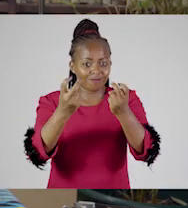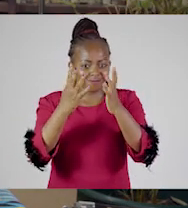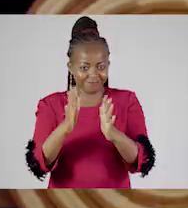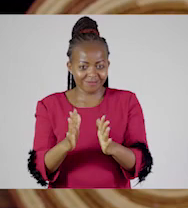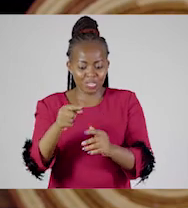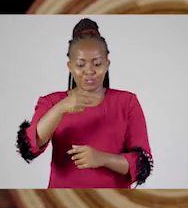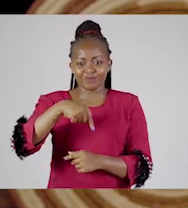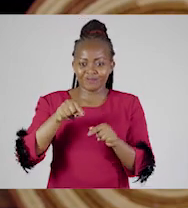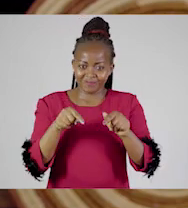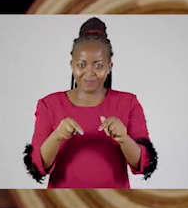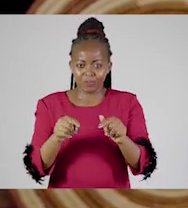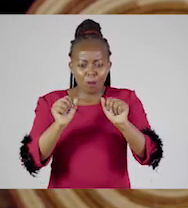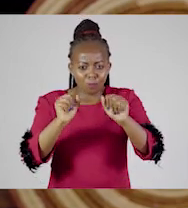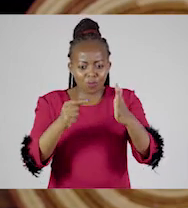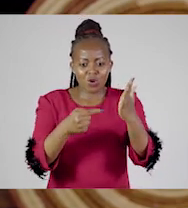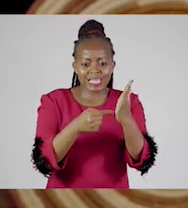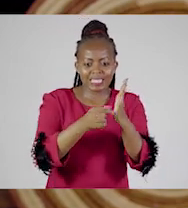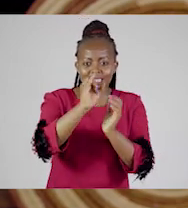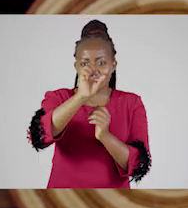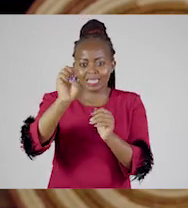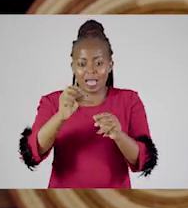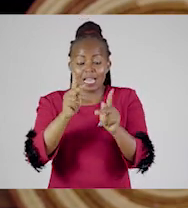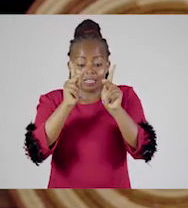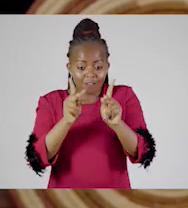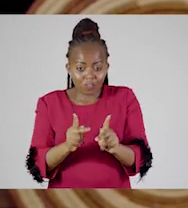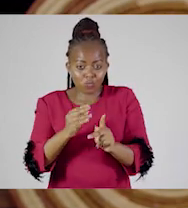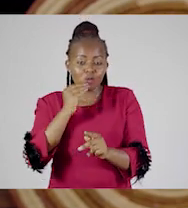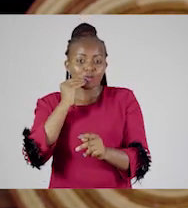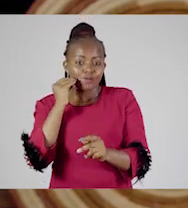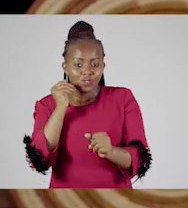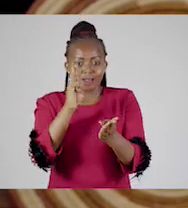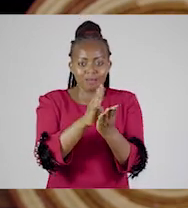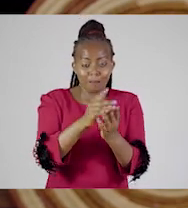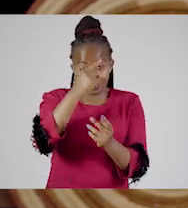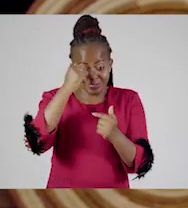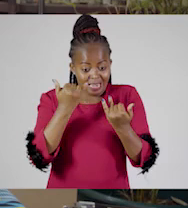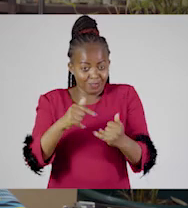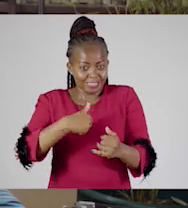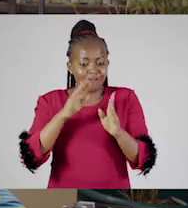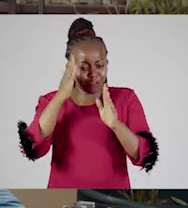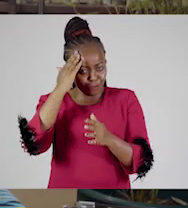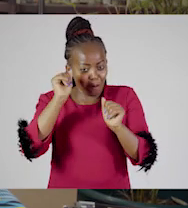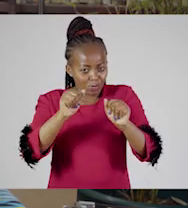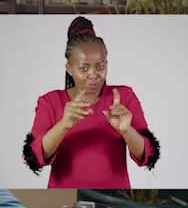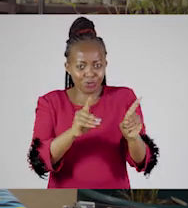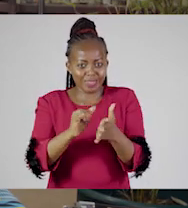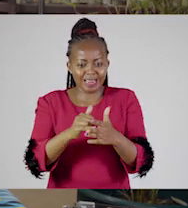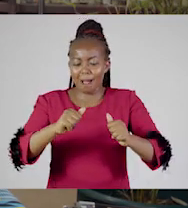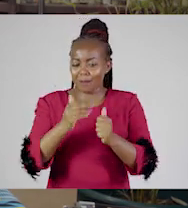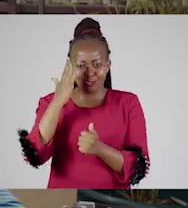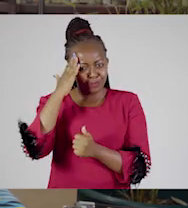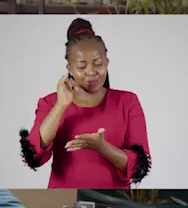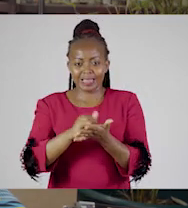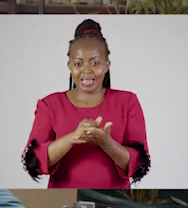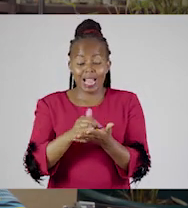our viewers today can digitize their personal archive at home confidently, because I know I can now. Well, I'm really glad to hear. I